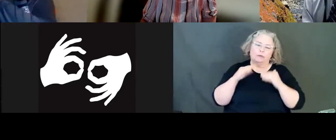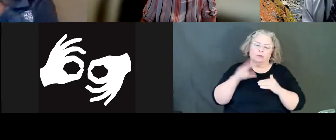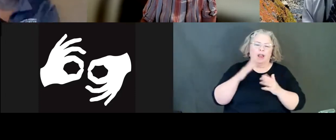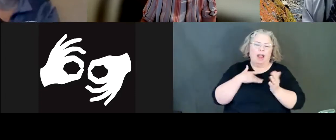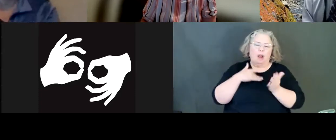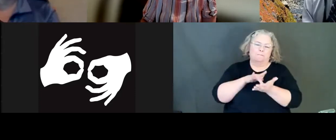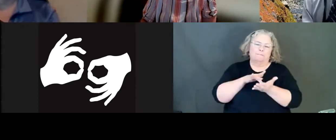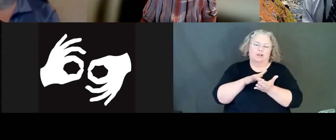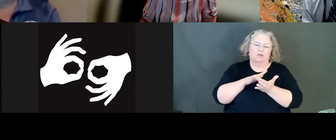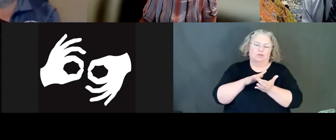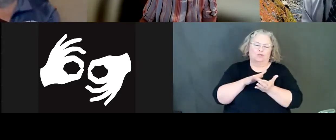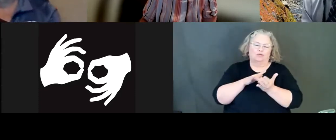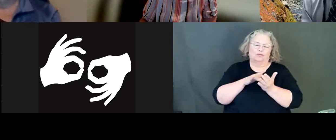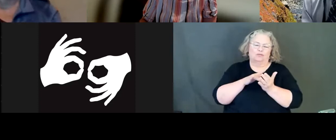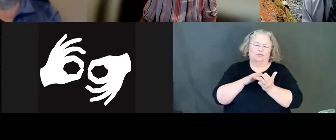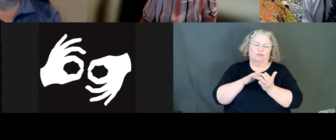medical record